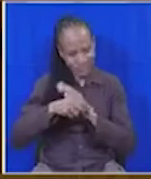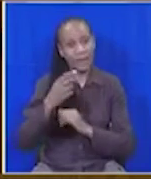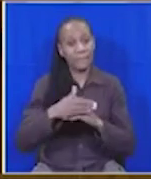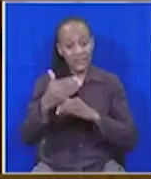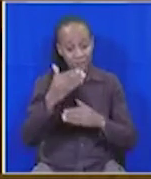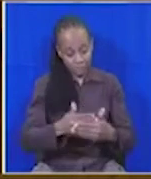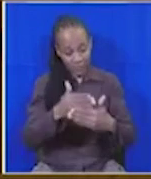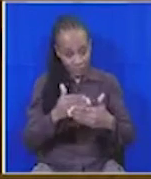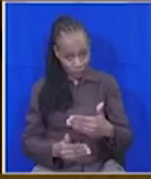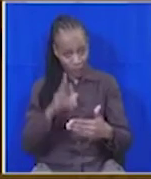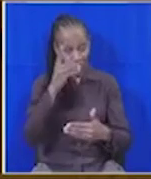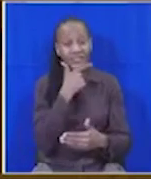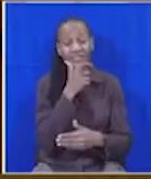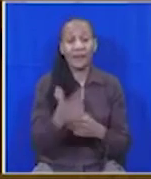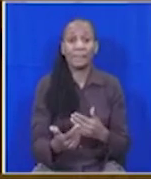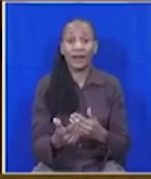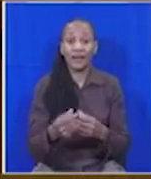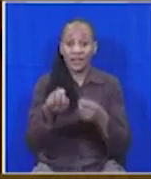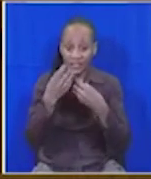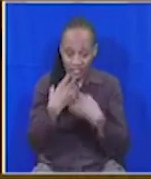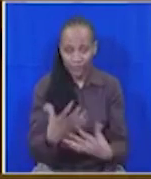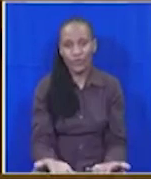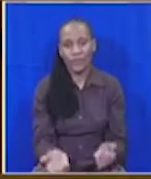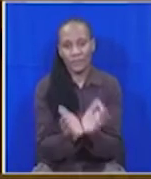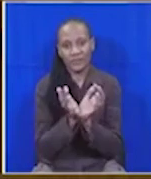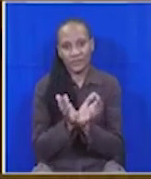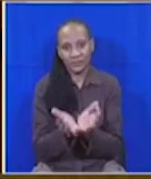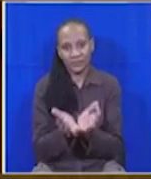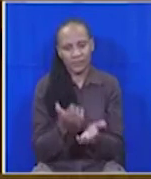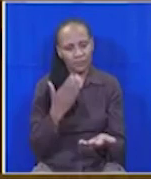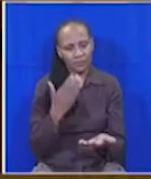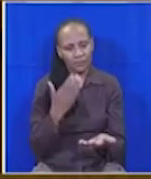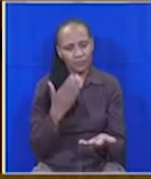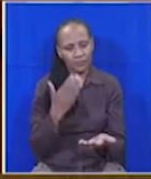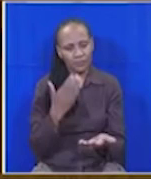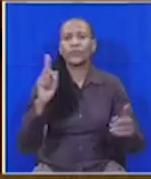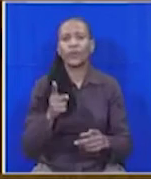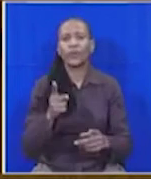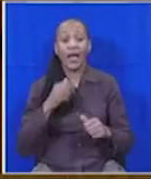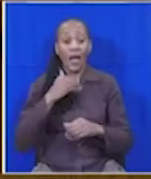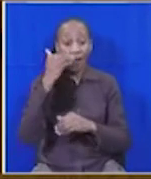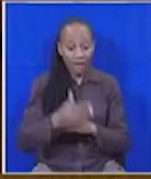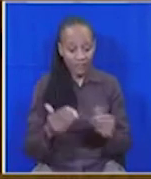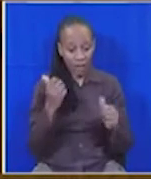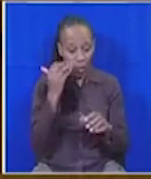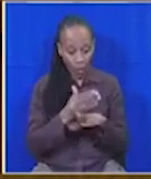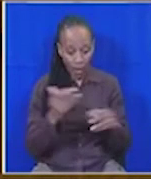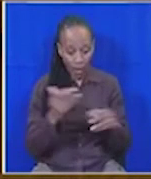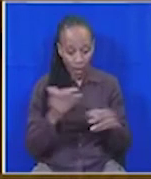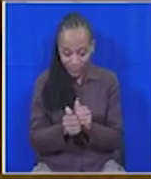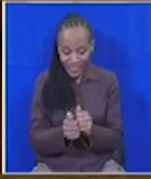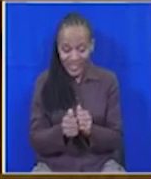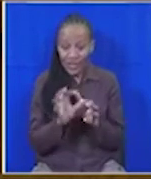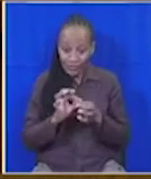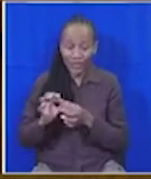December reviews of our rating position. We can also report that as a result of our collaborative efforts, a small and medium